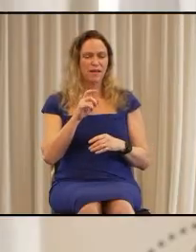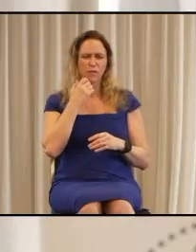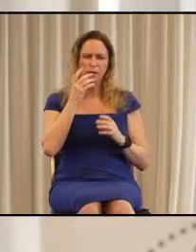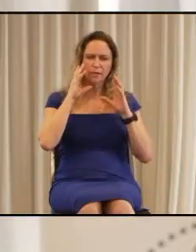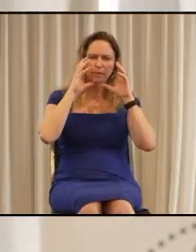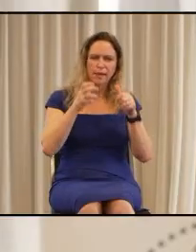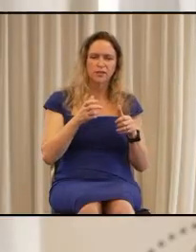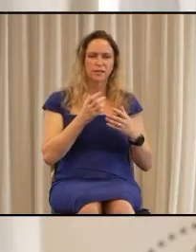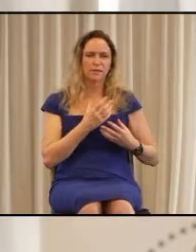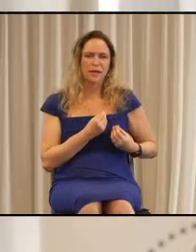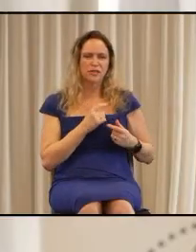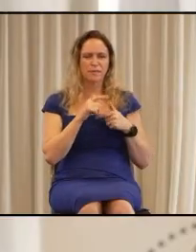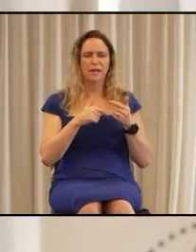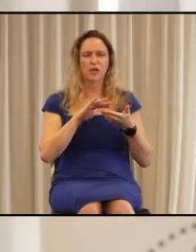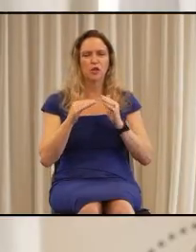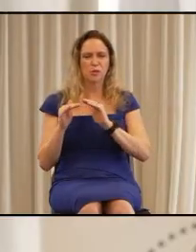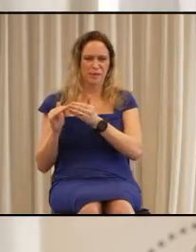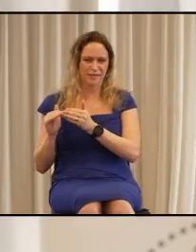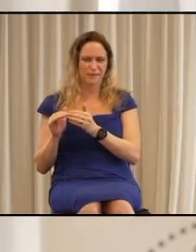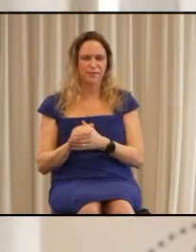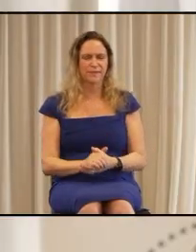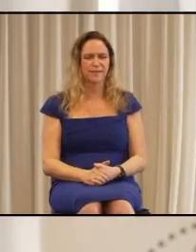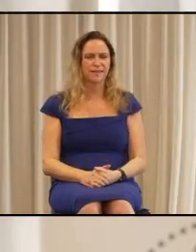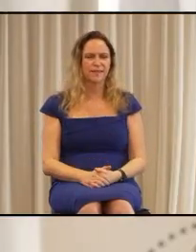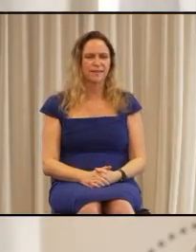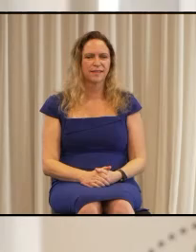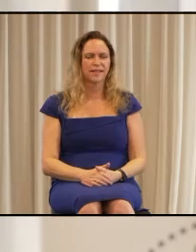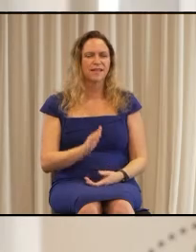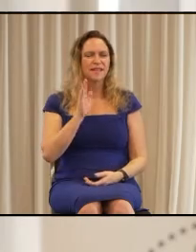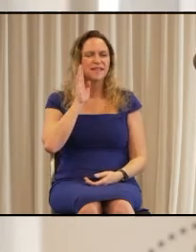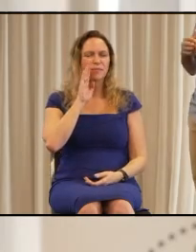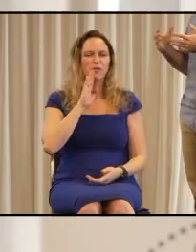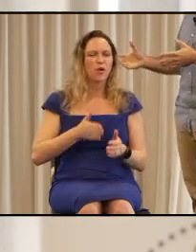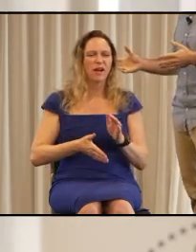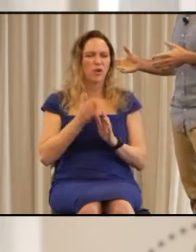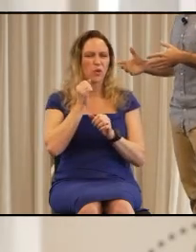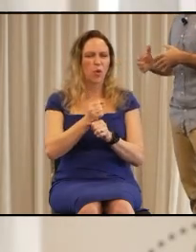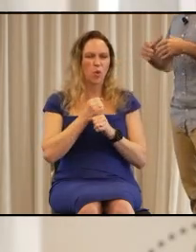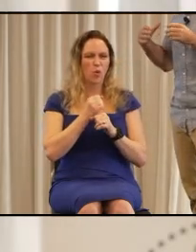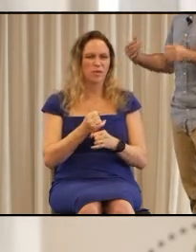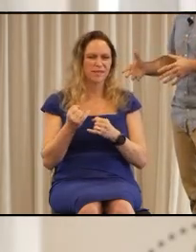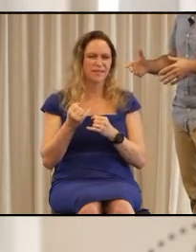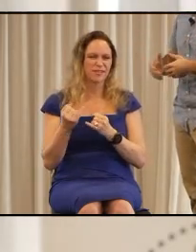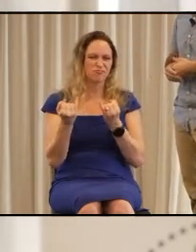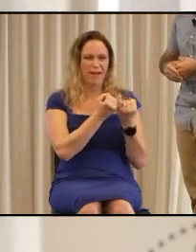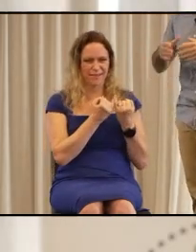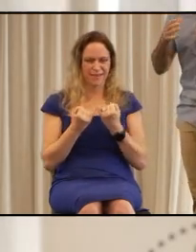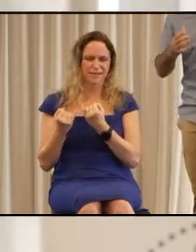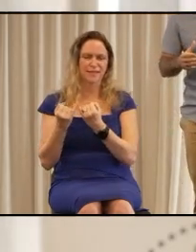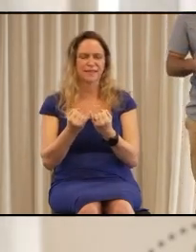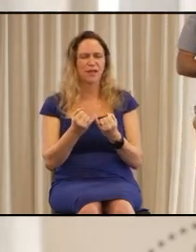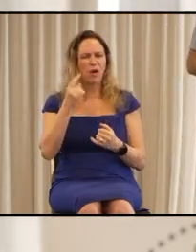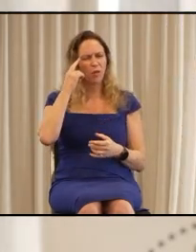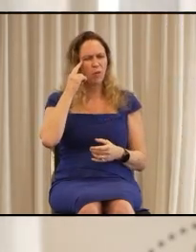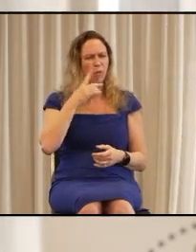mine. And so I stopped into this I thought before I go out and, to this fancy hat party, I'll stop into this small community organization called